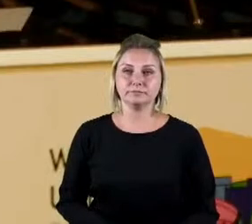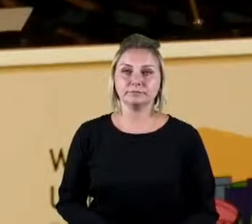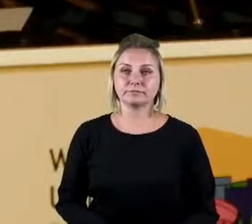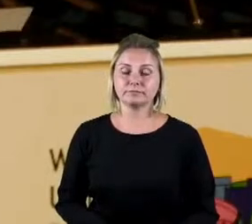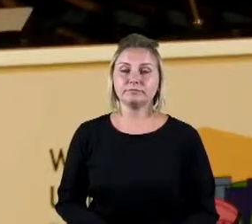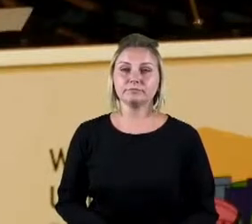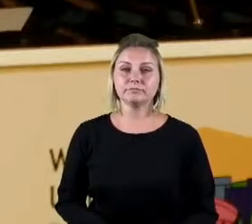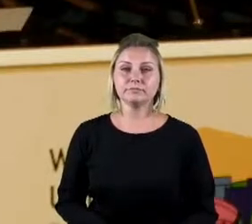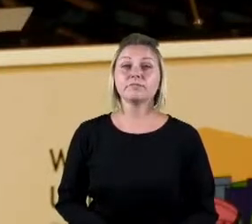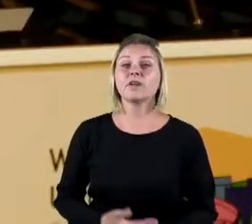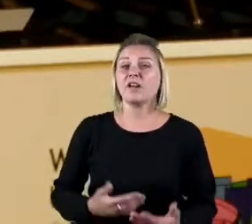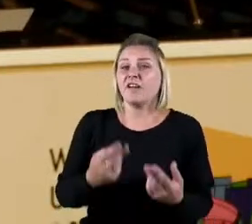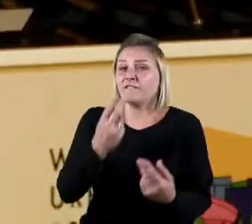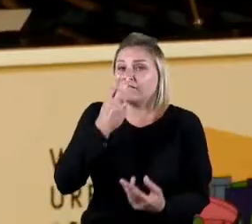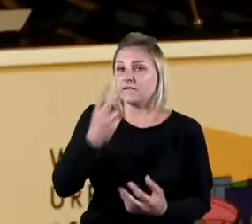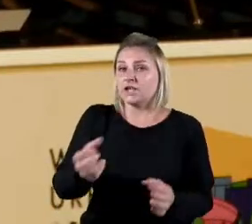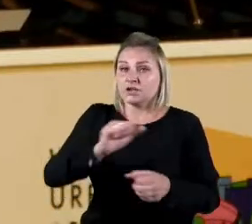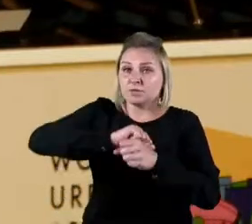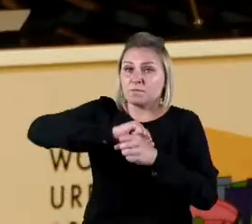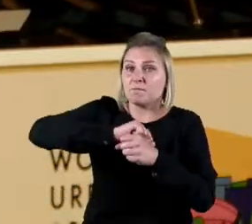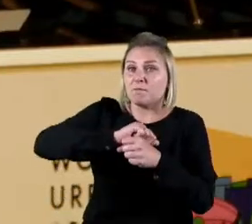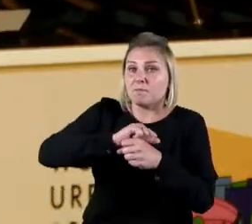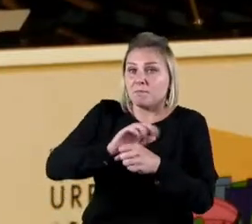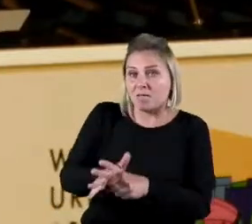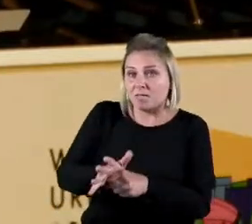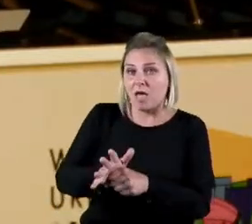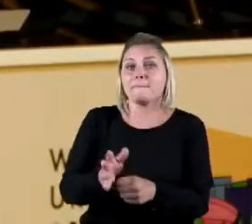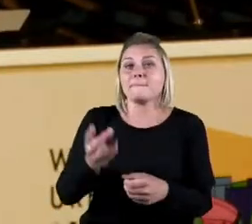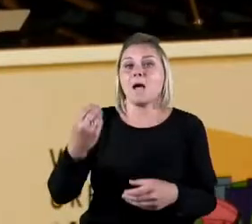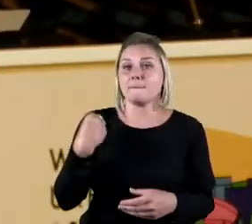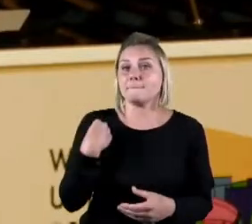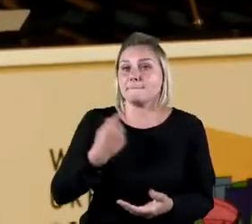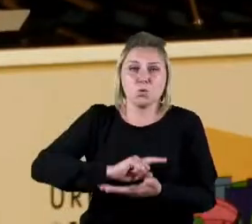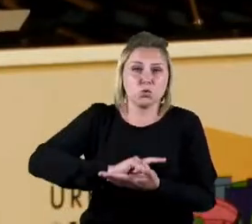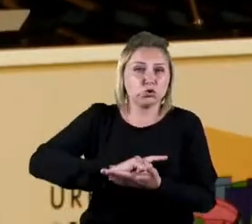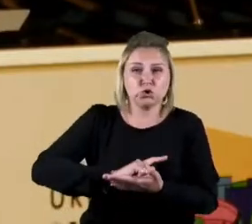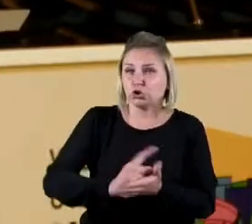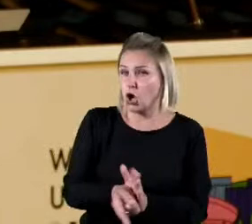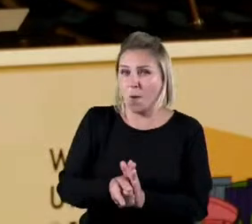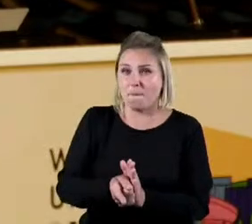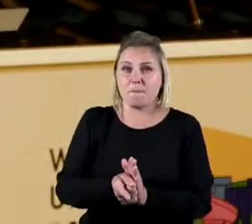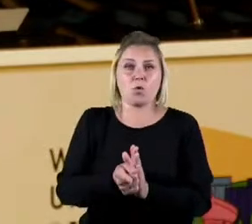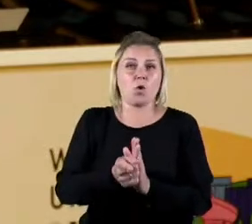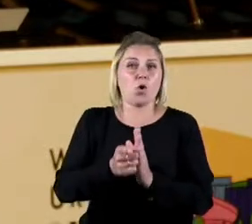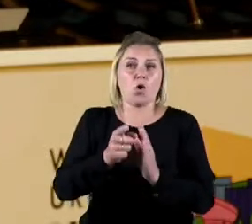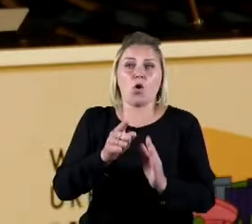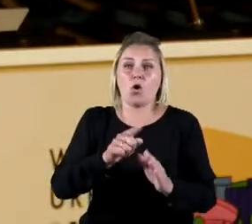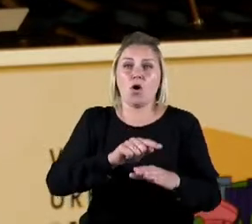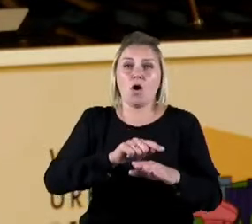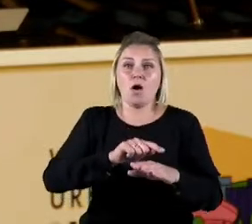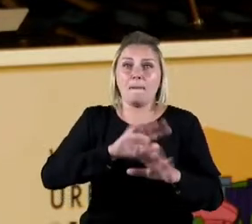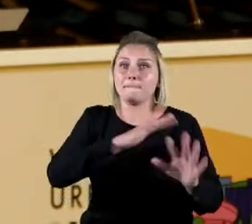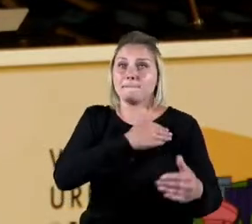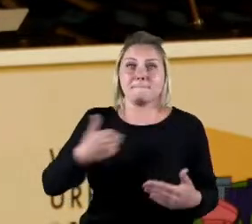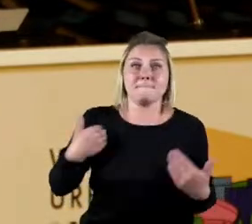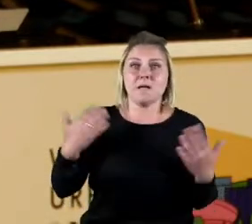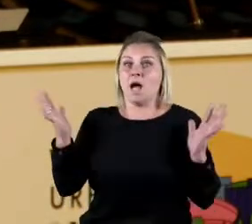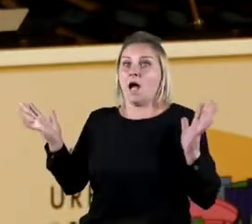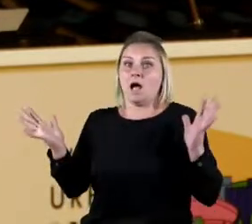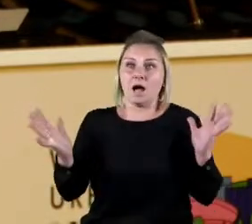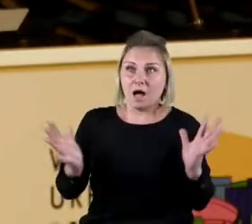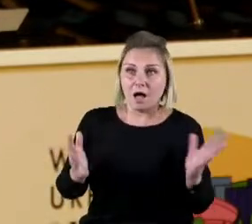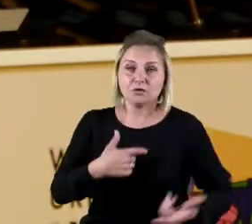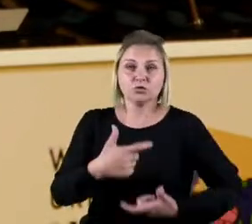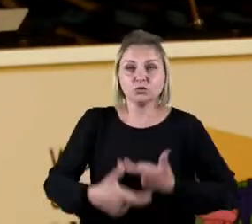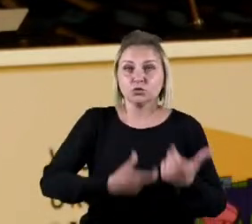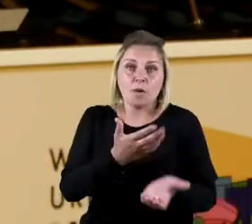quickly emerge into and react into ways to innovate. And